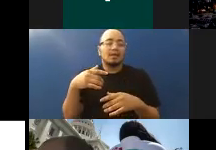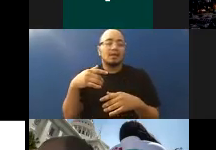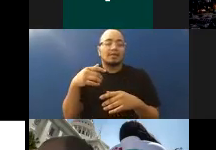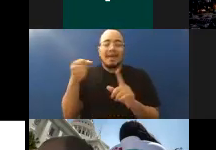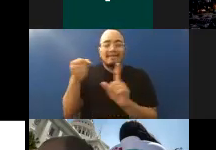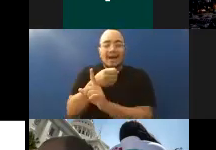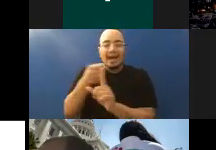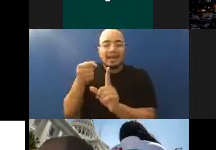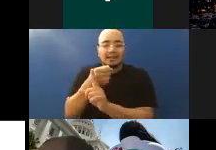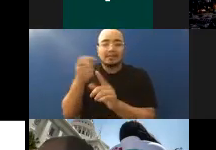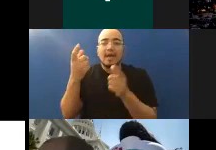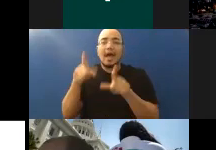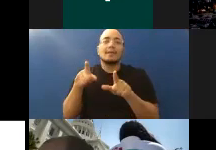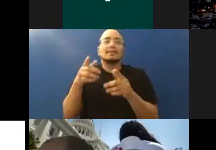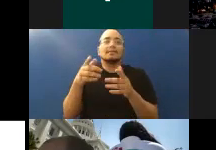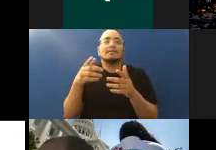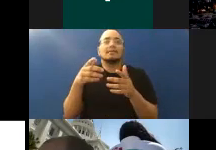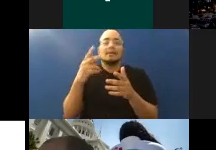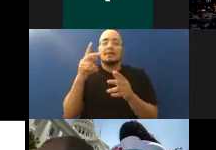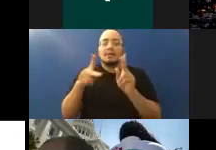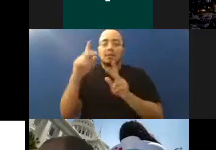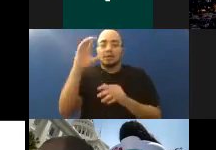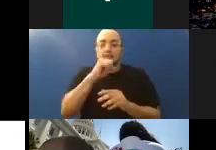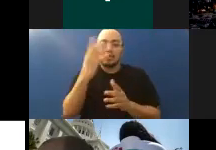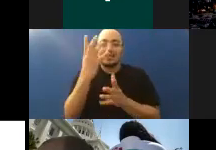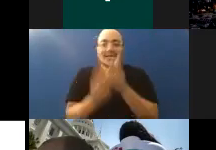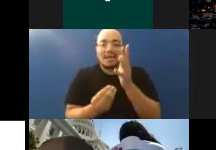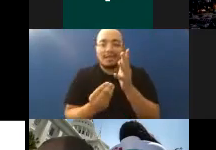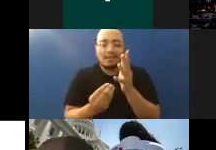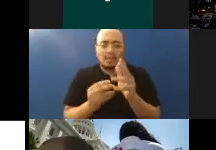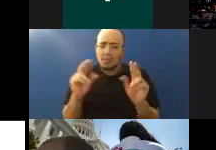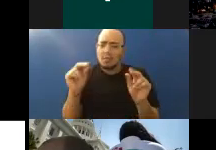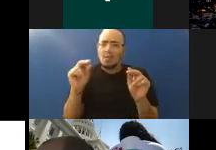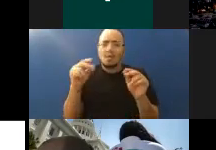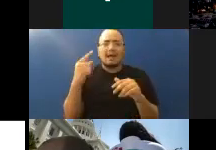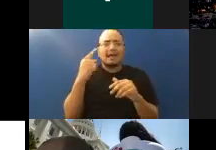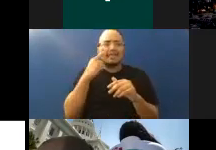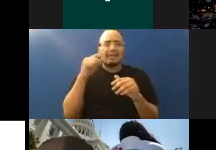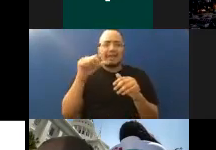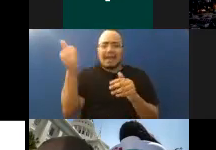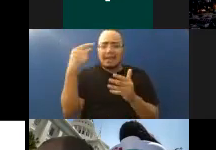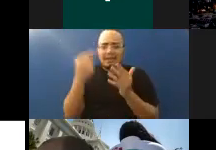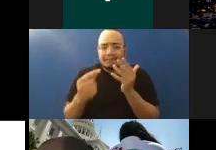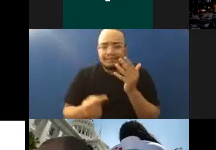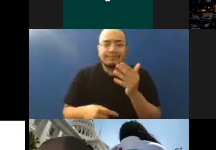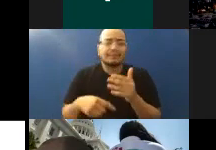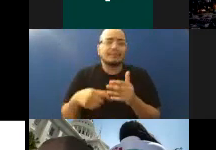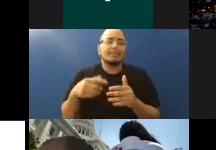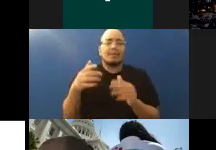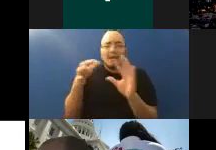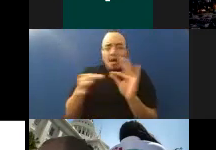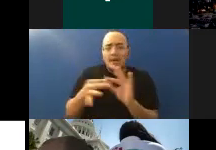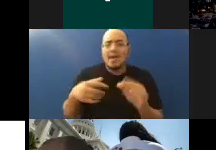when it's like people harassing us or people like telling us we can't do something because of our gender or just like the unfair